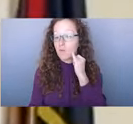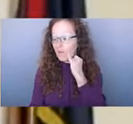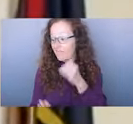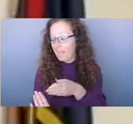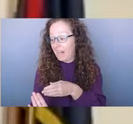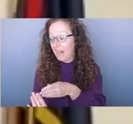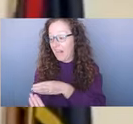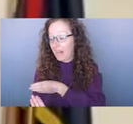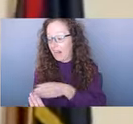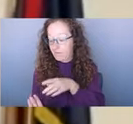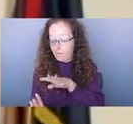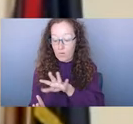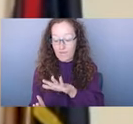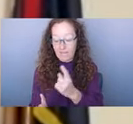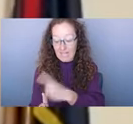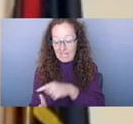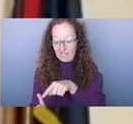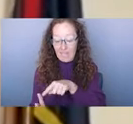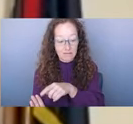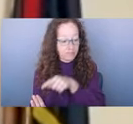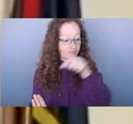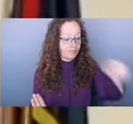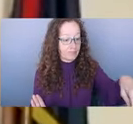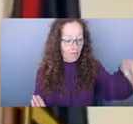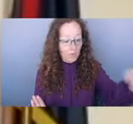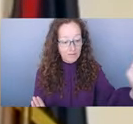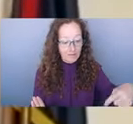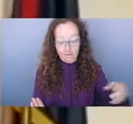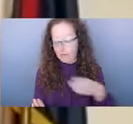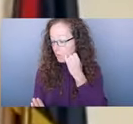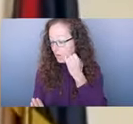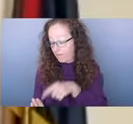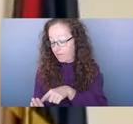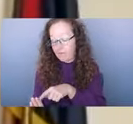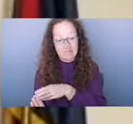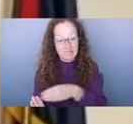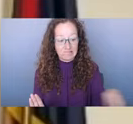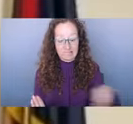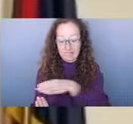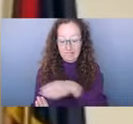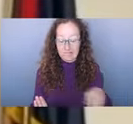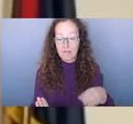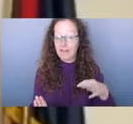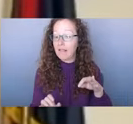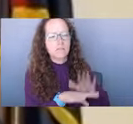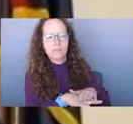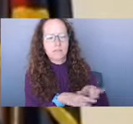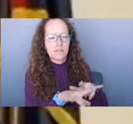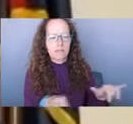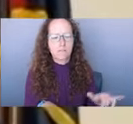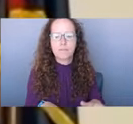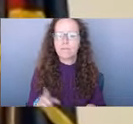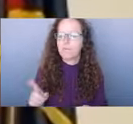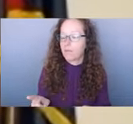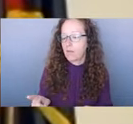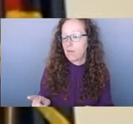right leading up to that 45 days or even after, but their name is already on the ballot, we cannot modify or remove their name from the ballot. However,